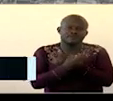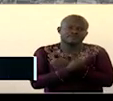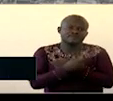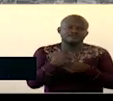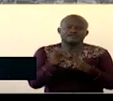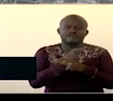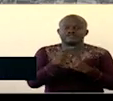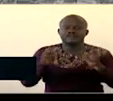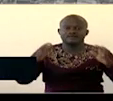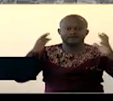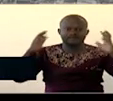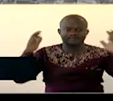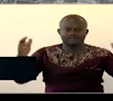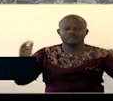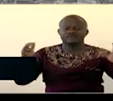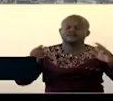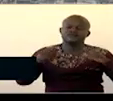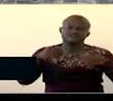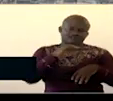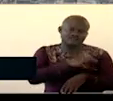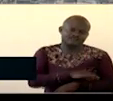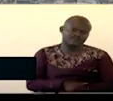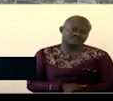very big advantage